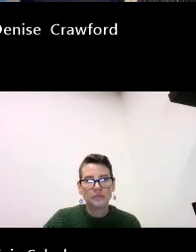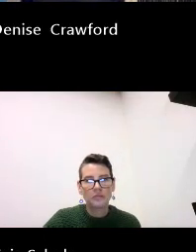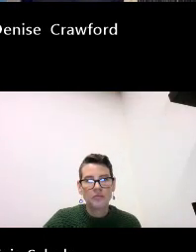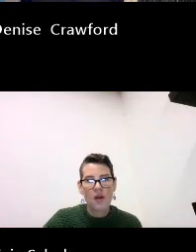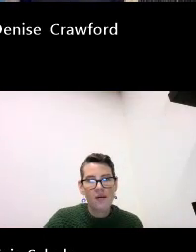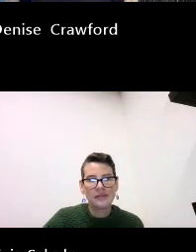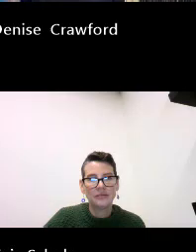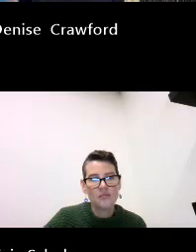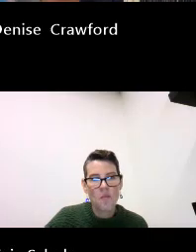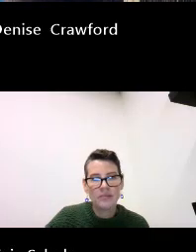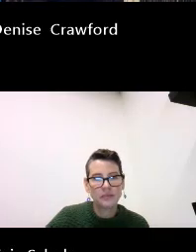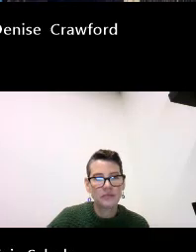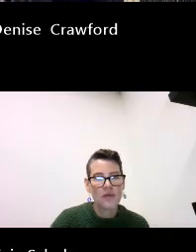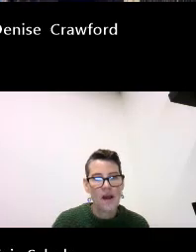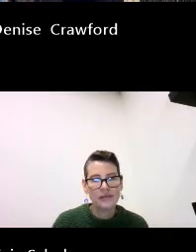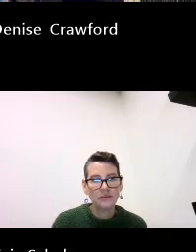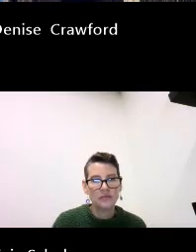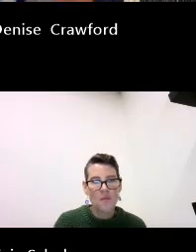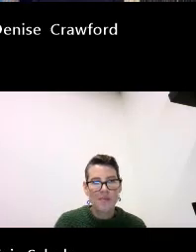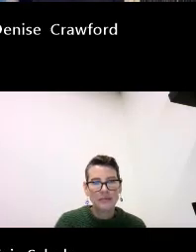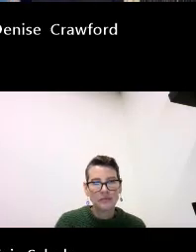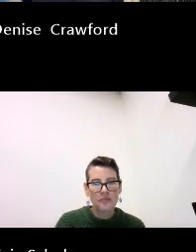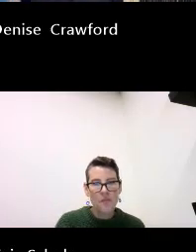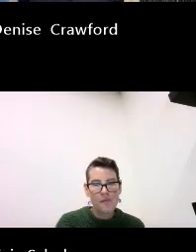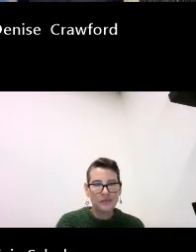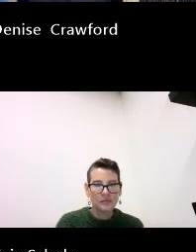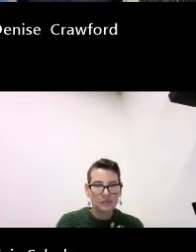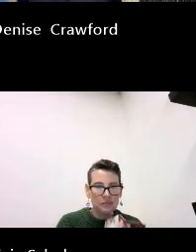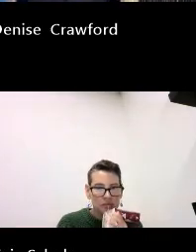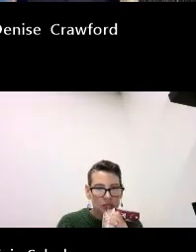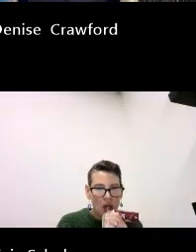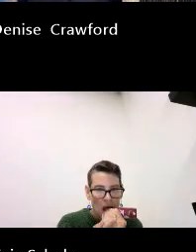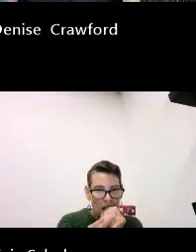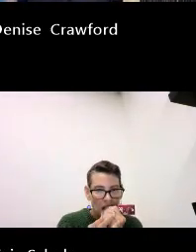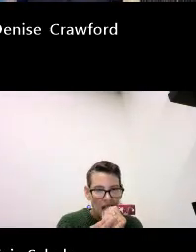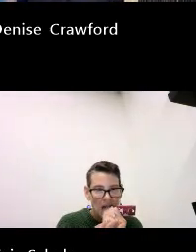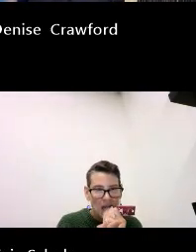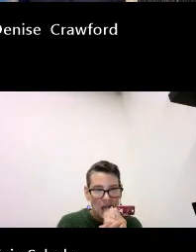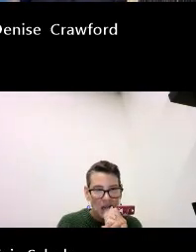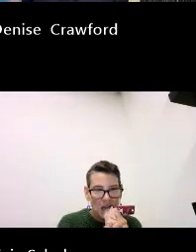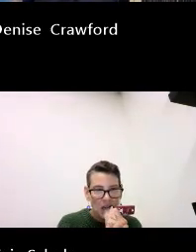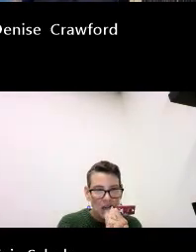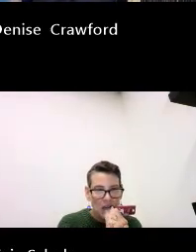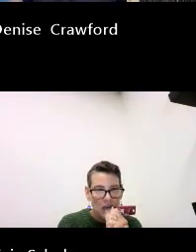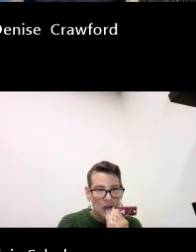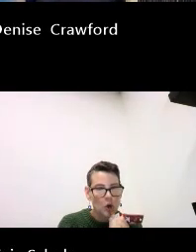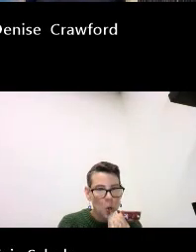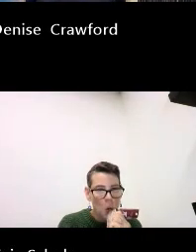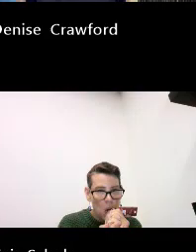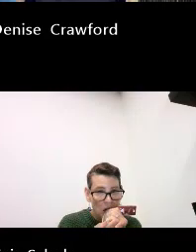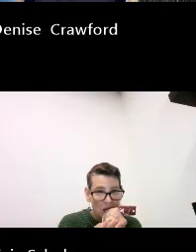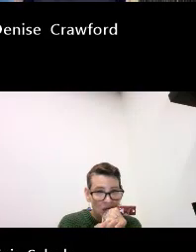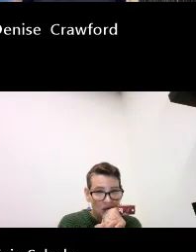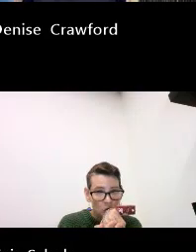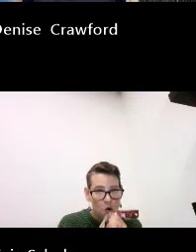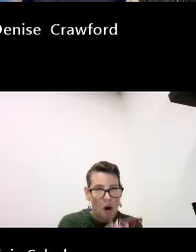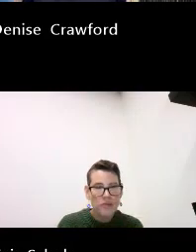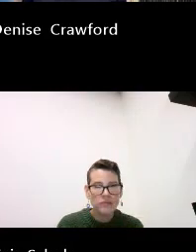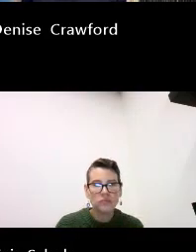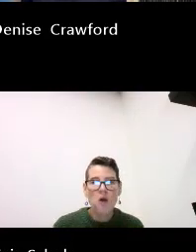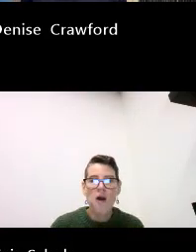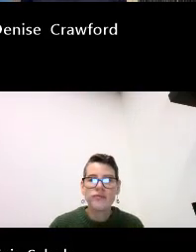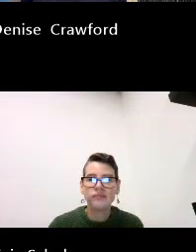have heard of SOAP. Most of us have heard of DAP. I personally prefer DAP only because as a